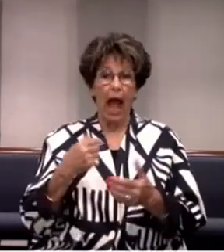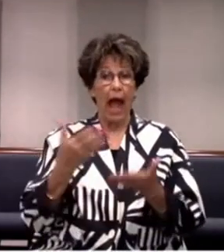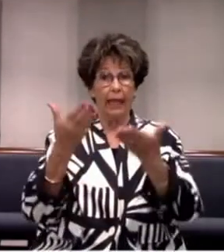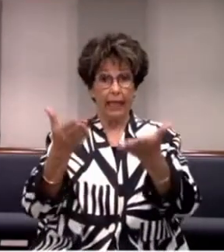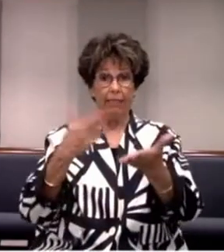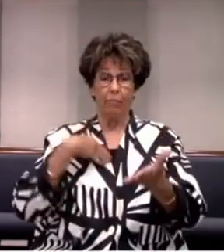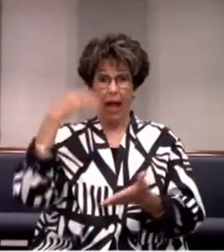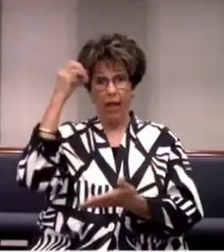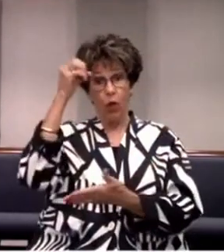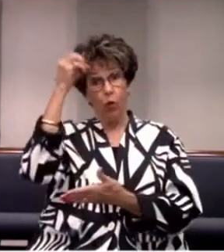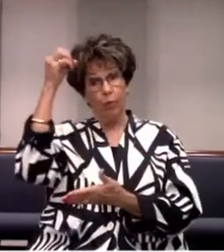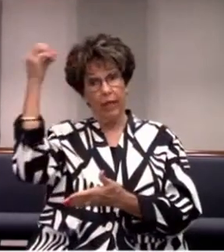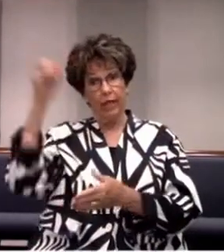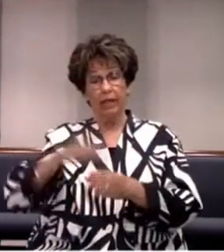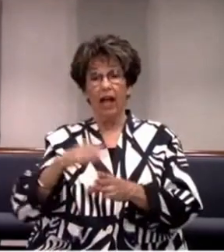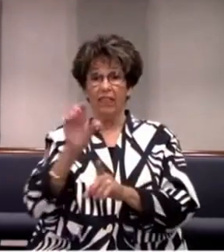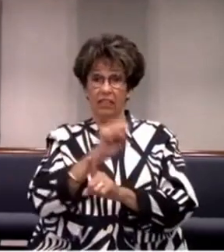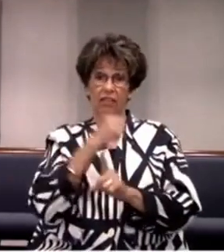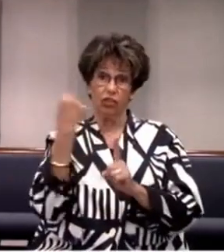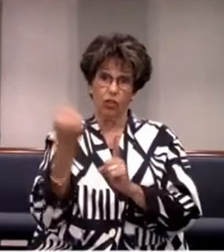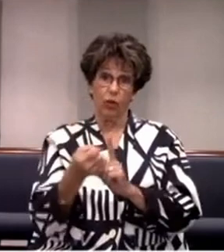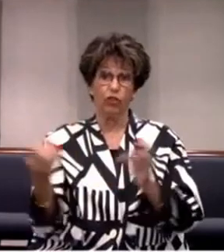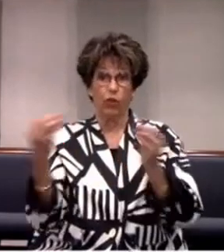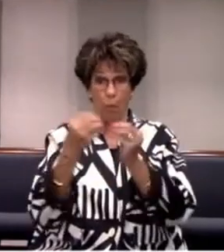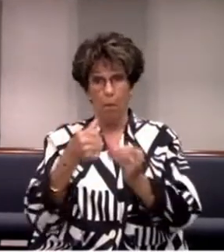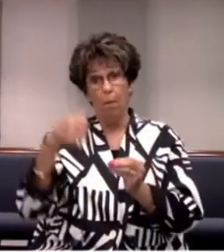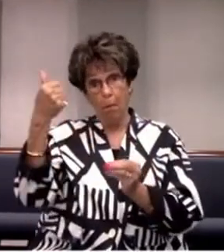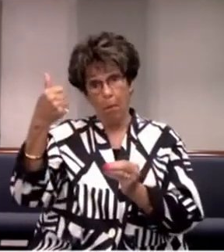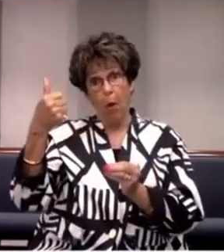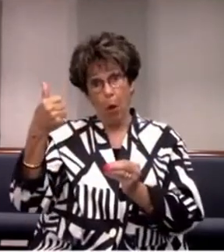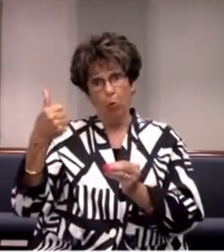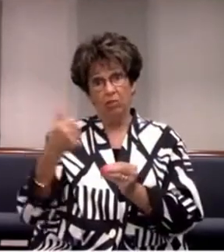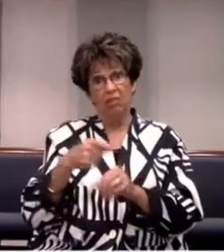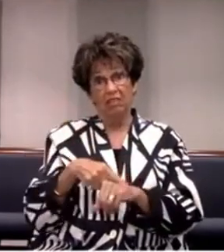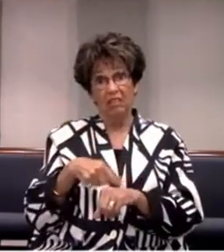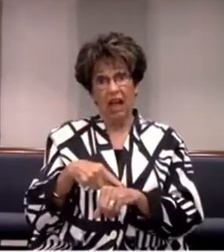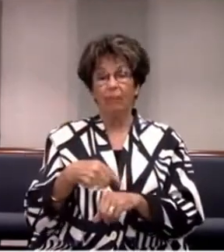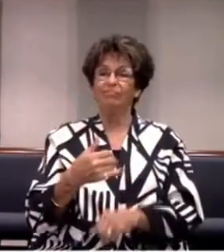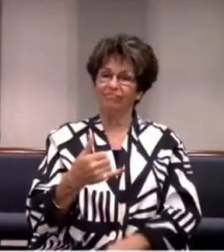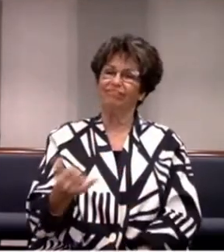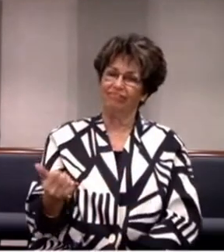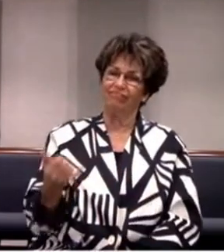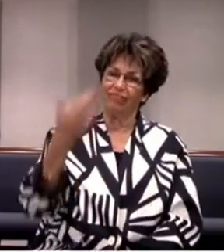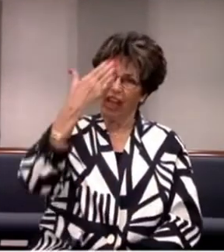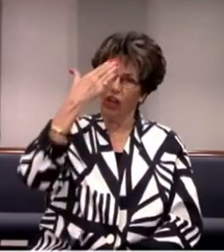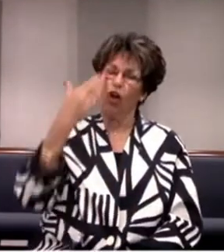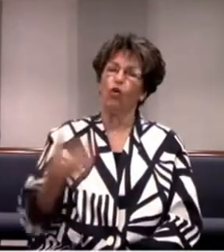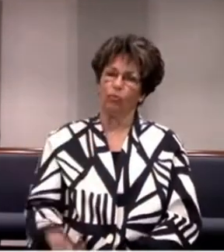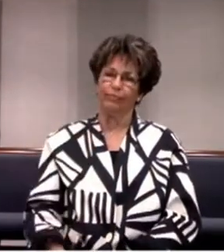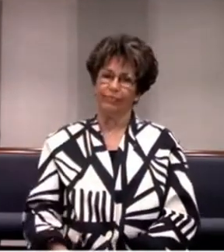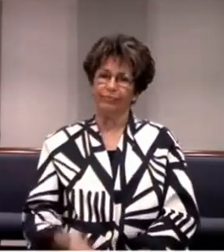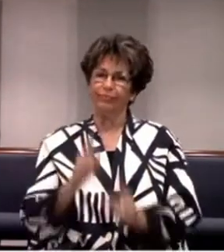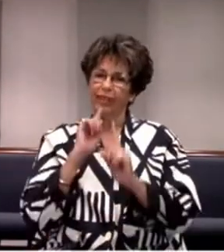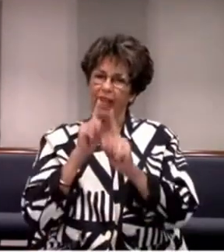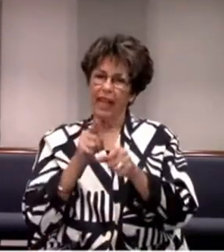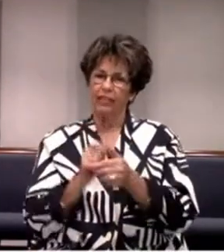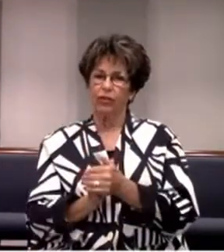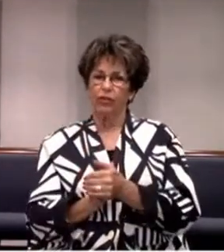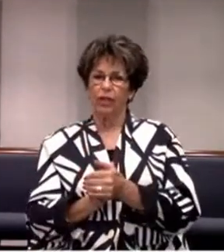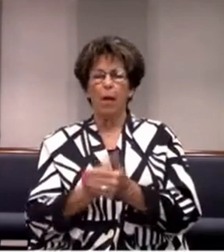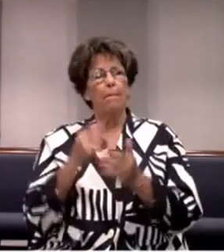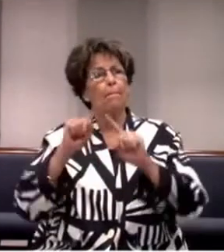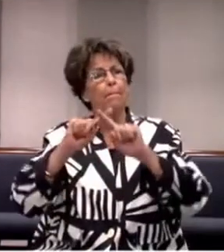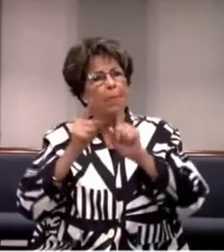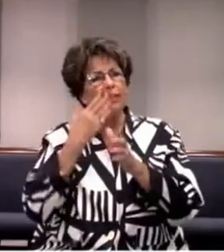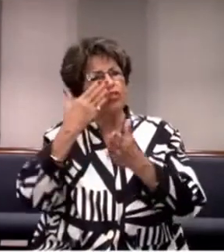on a situation, most of the time, this is the opinion that they already know or the answer that they already know is coming. But it's just good to be reminded